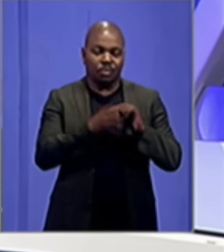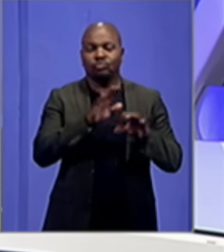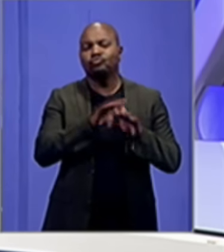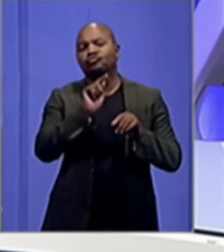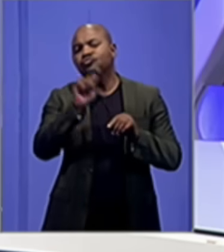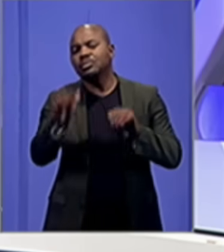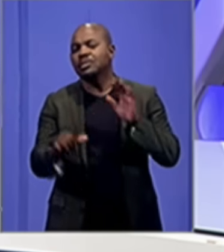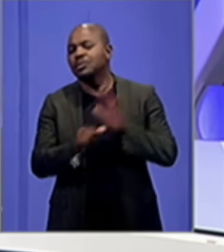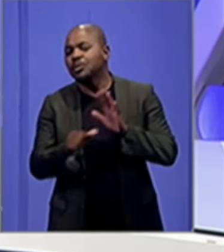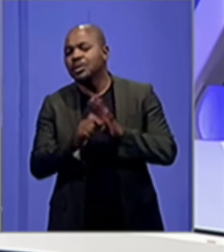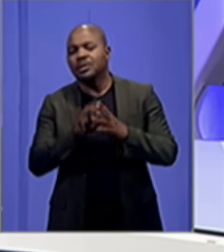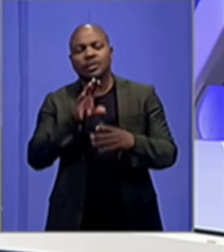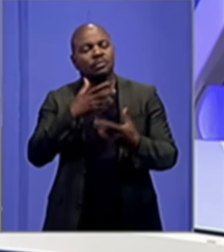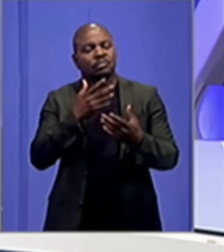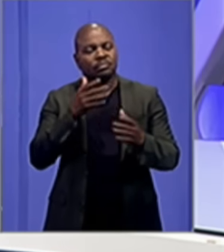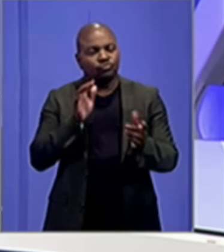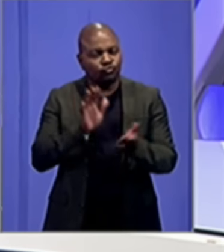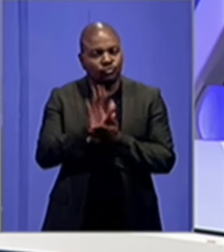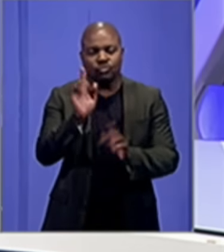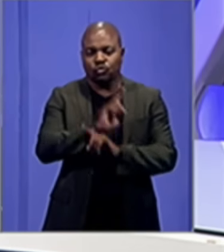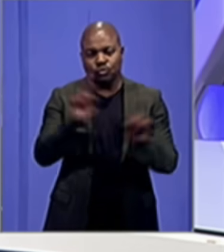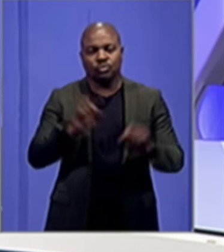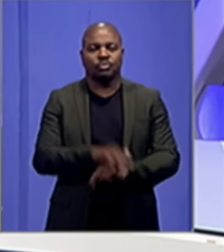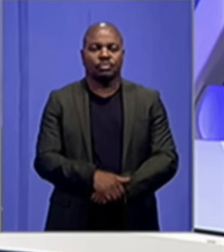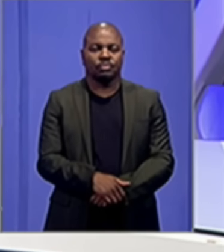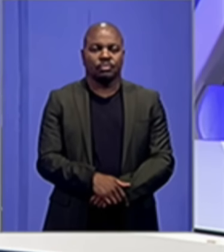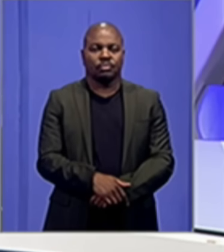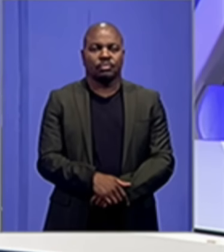a bohlokwa a kang a moruo.